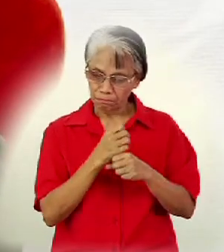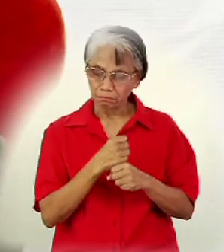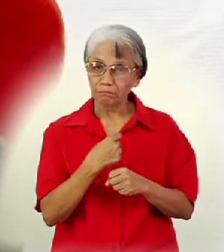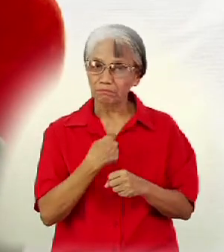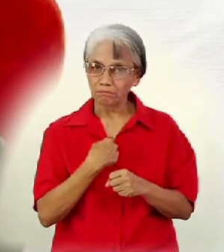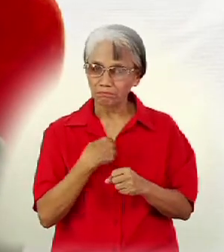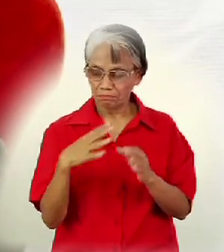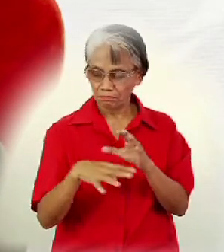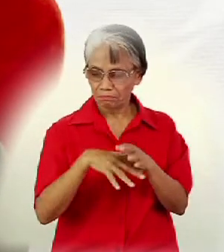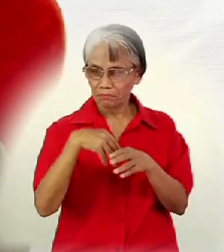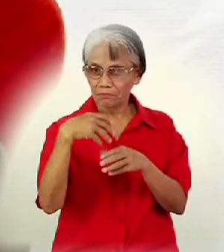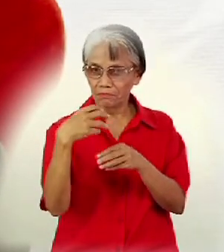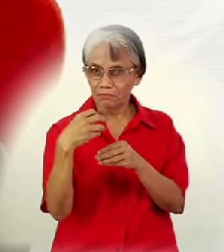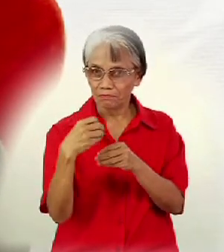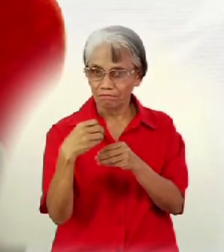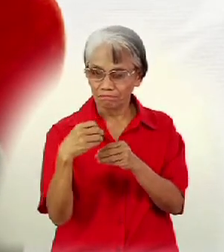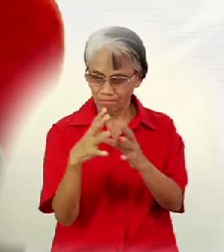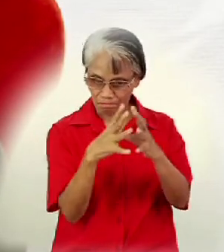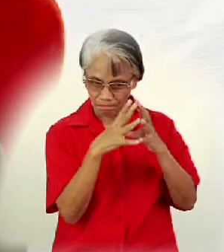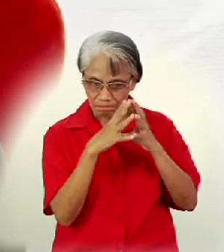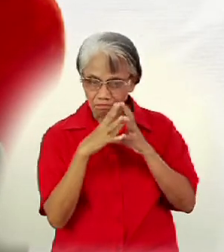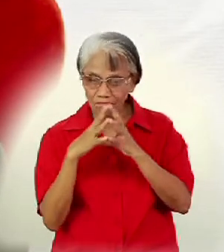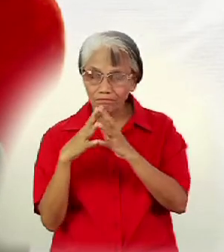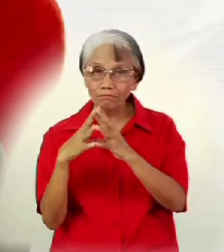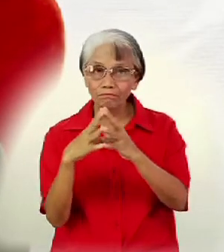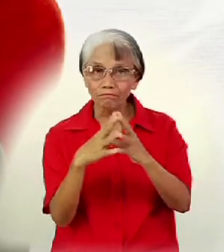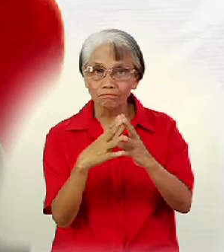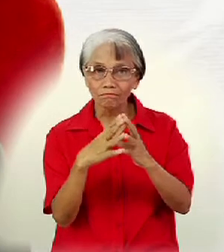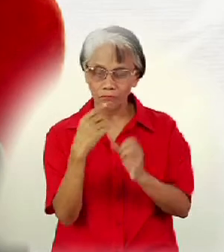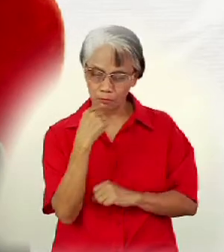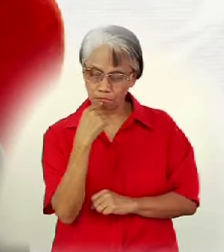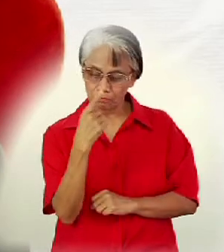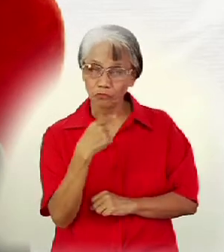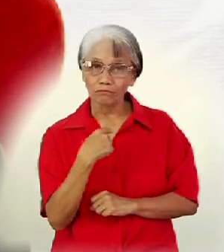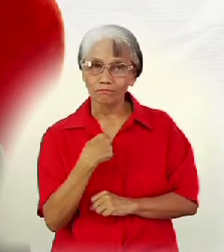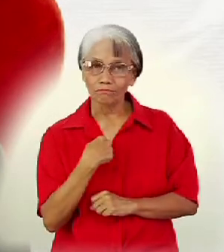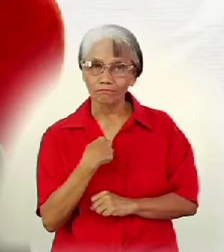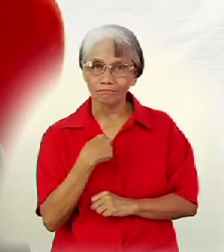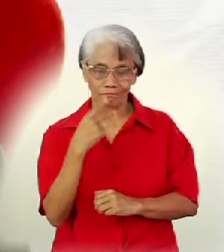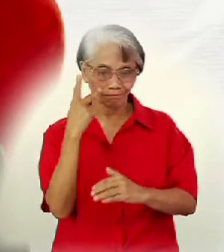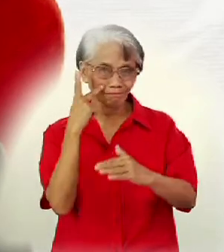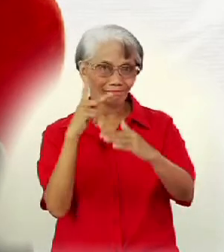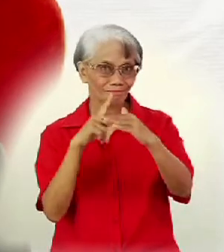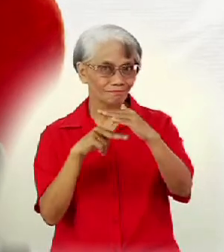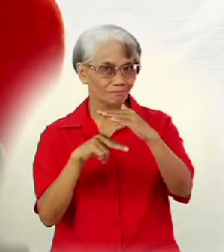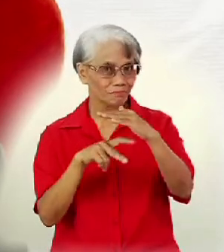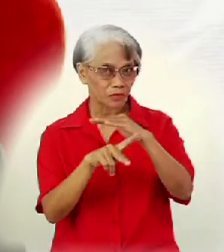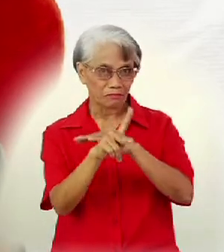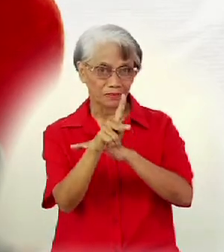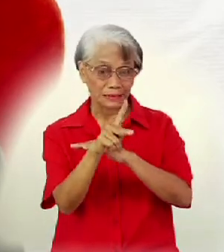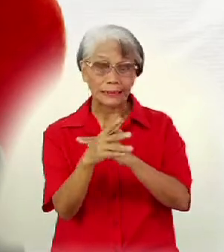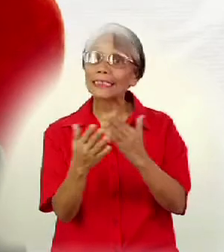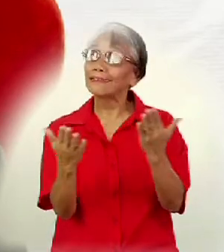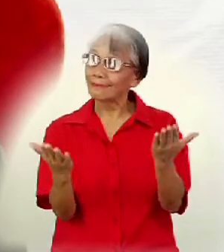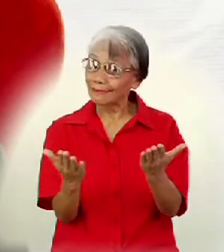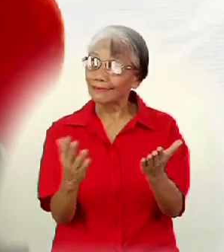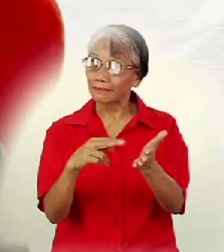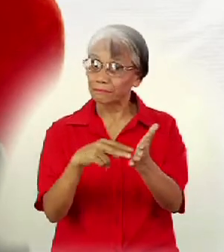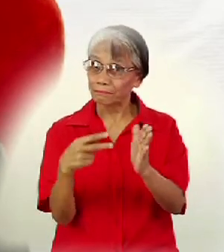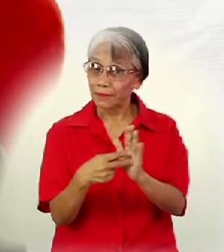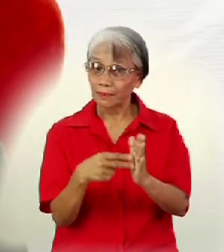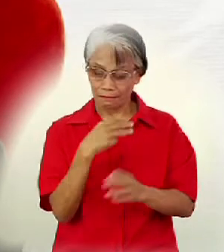me out of the flock and told me to prophesy. This is